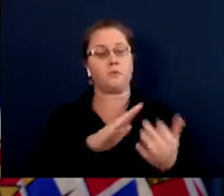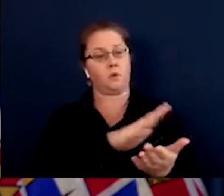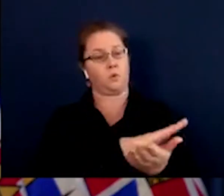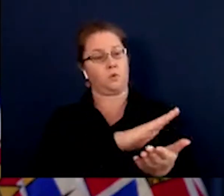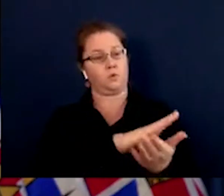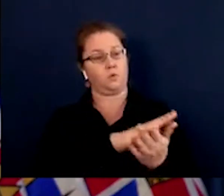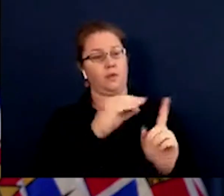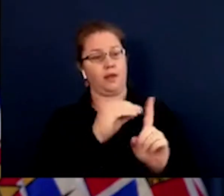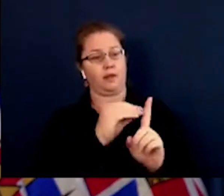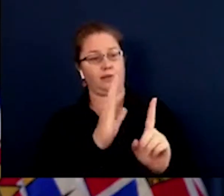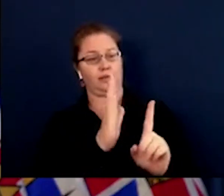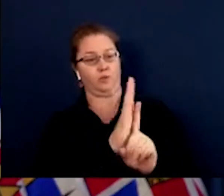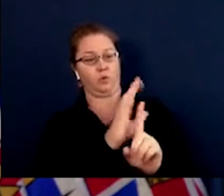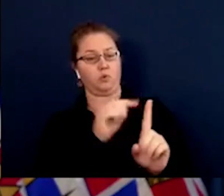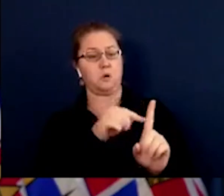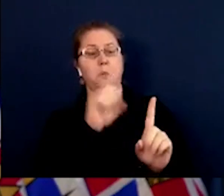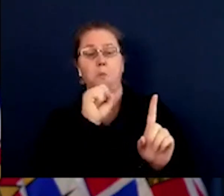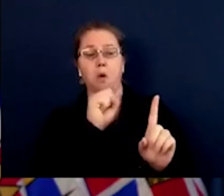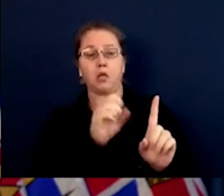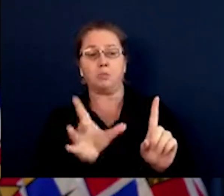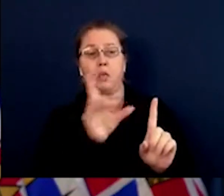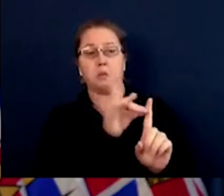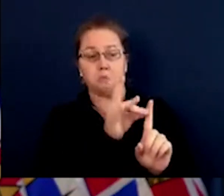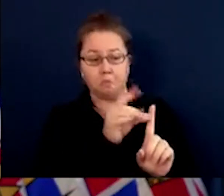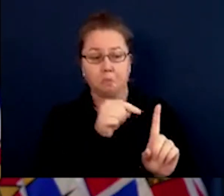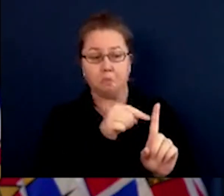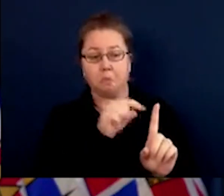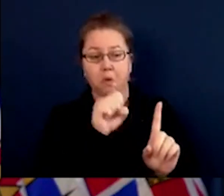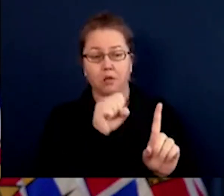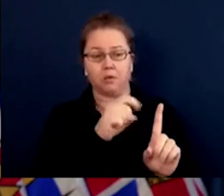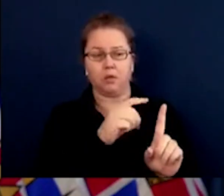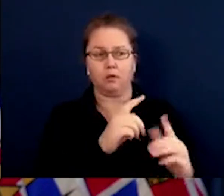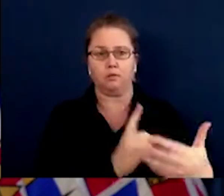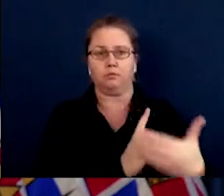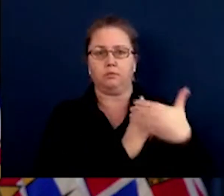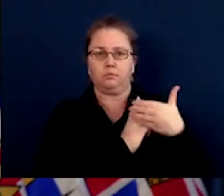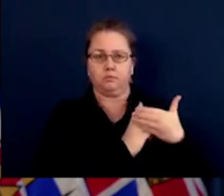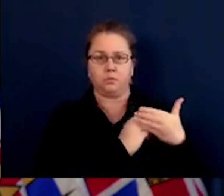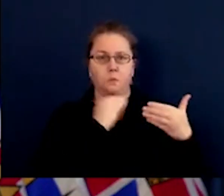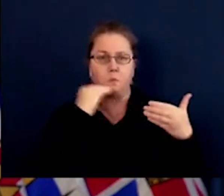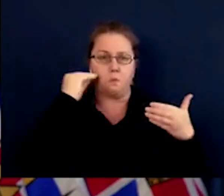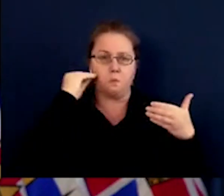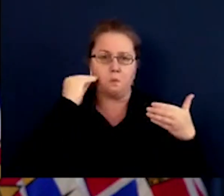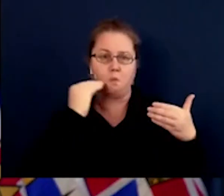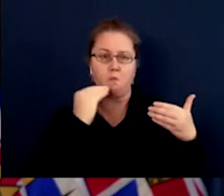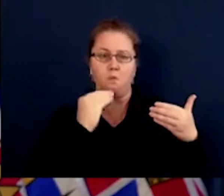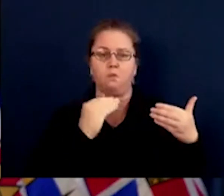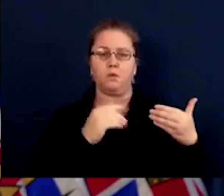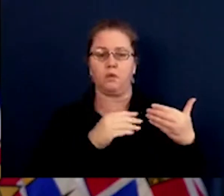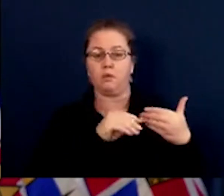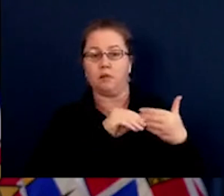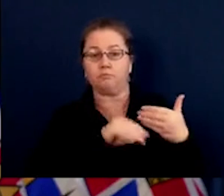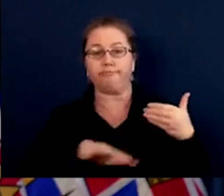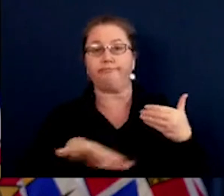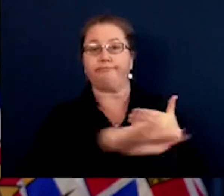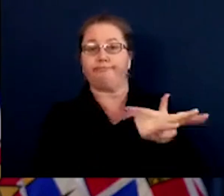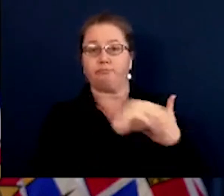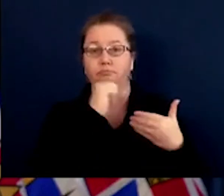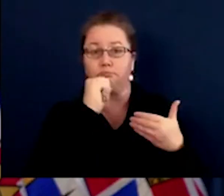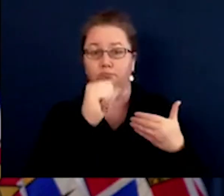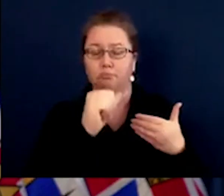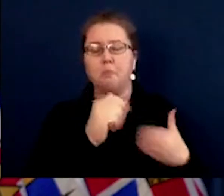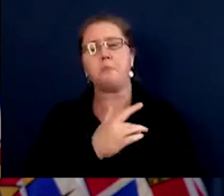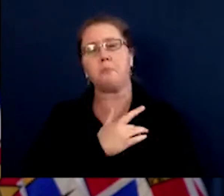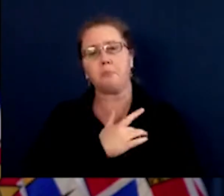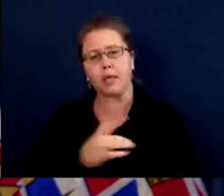schools that have not led to transmission to anyone else in that school community, and the majority of them have been in the Fraser Health